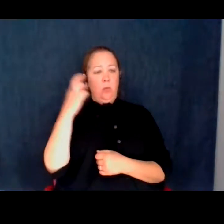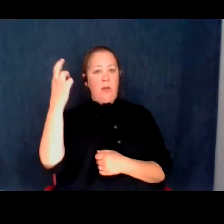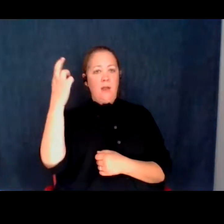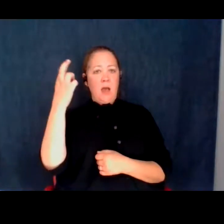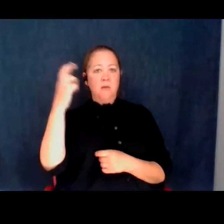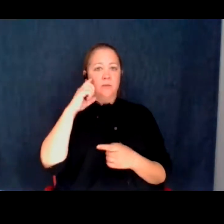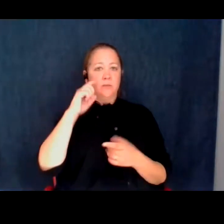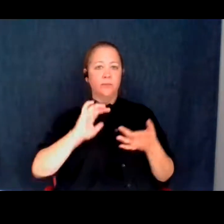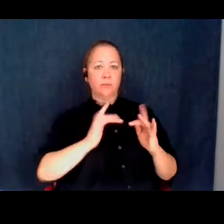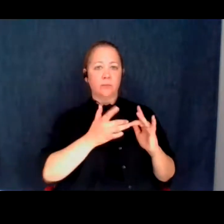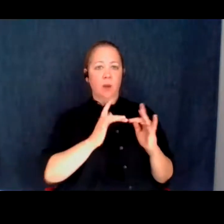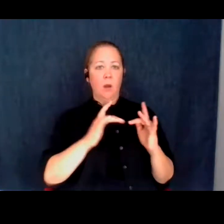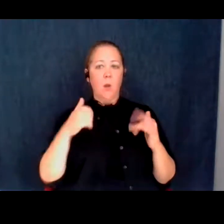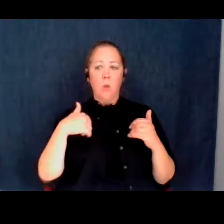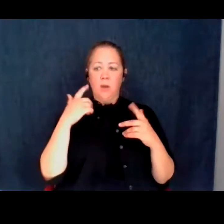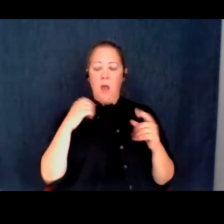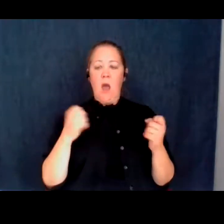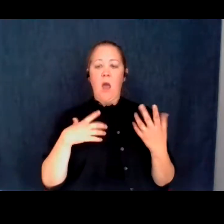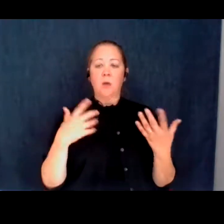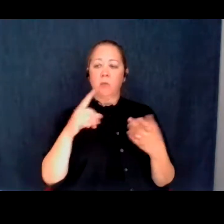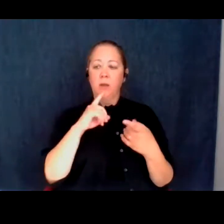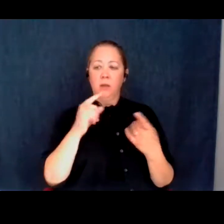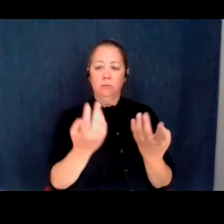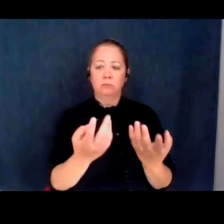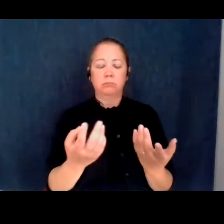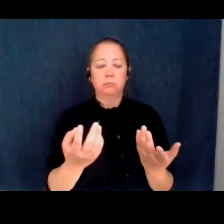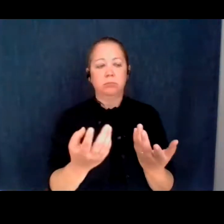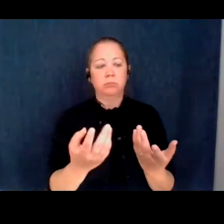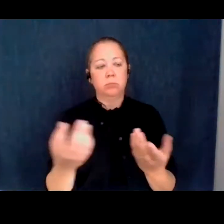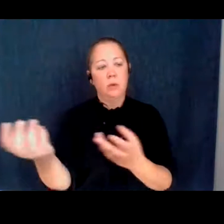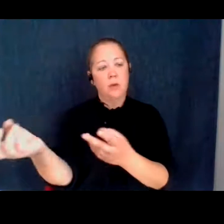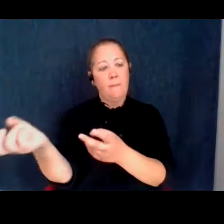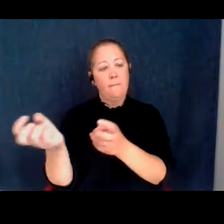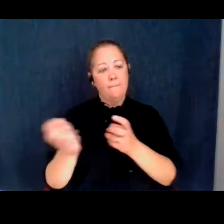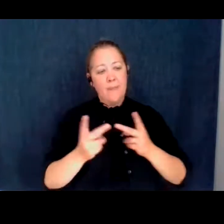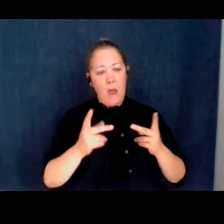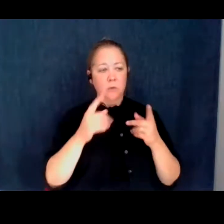to mentor and learn from each other. So that was track 2.